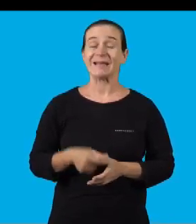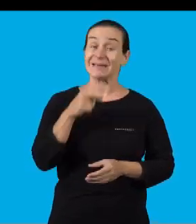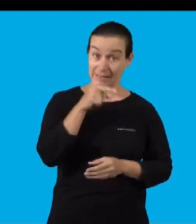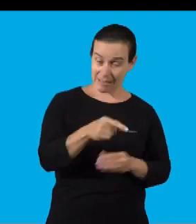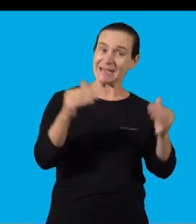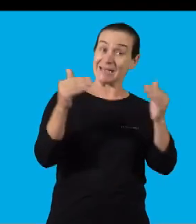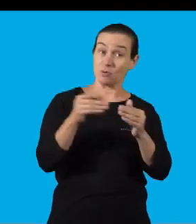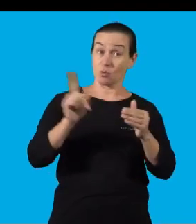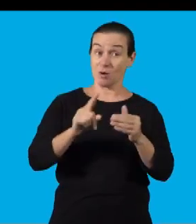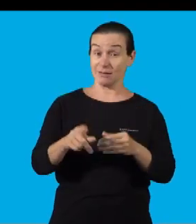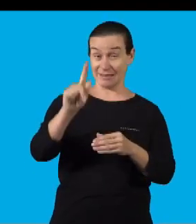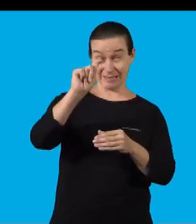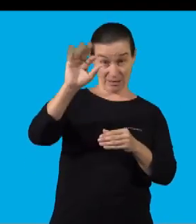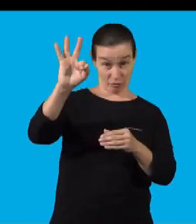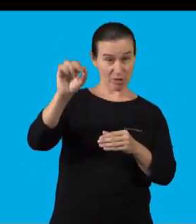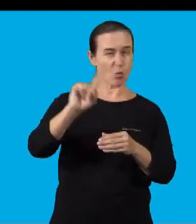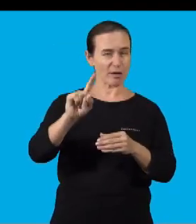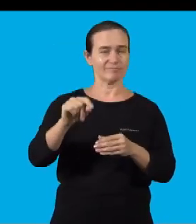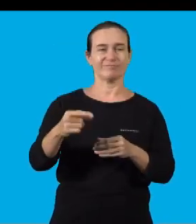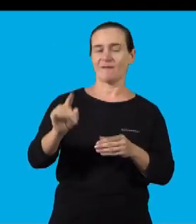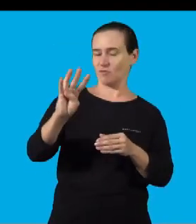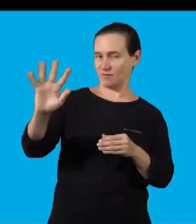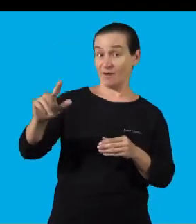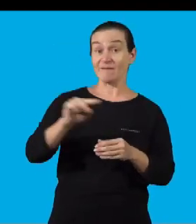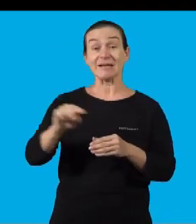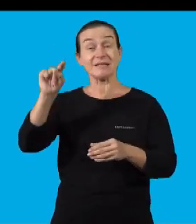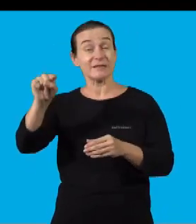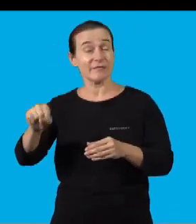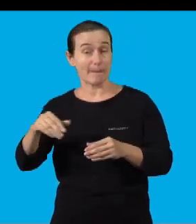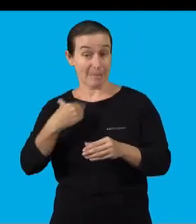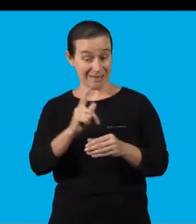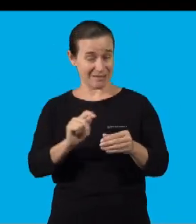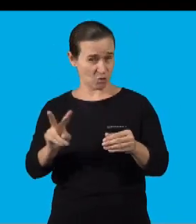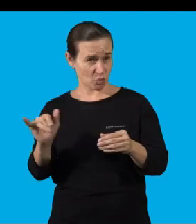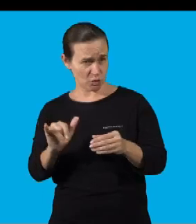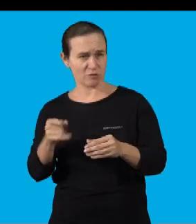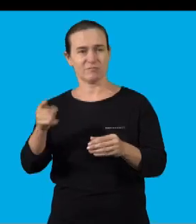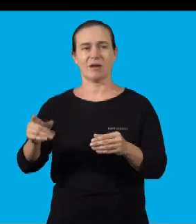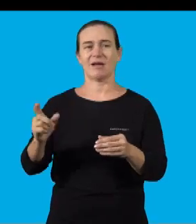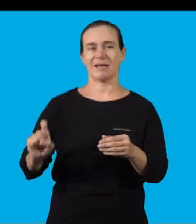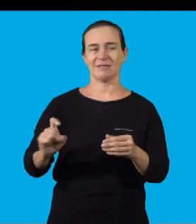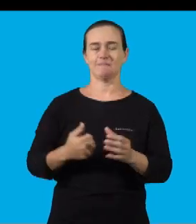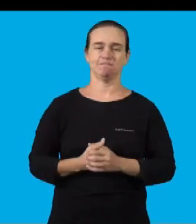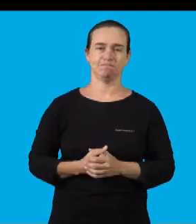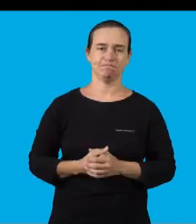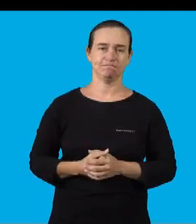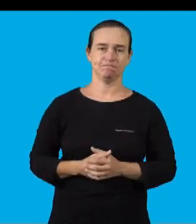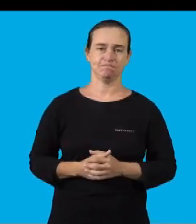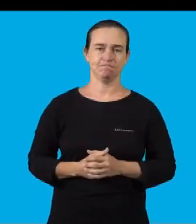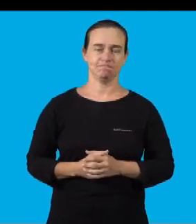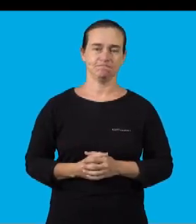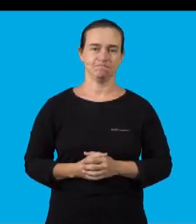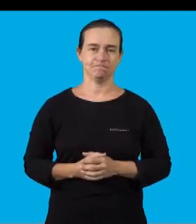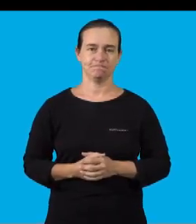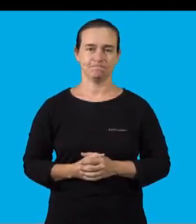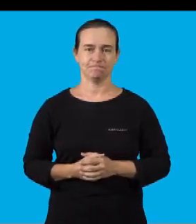course, this will be equals to T3 divided by T2. That is going to be our 45. And that is going to